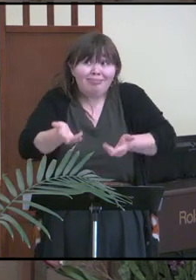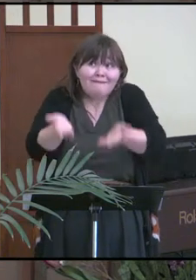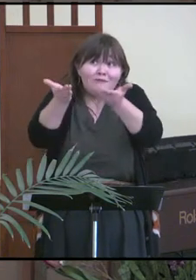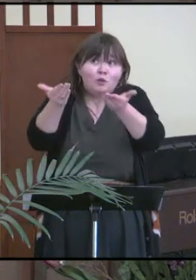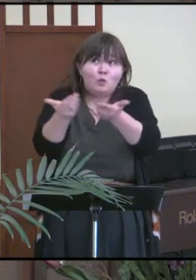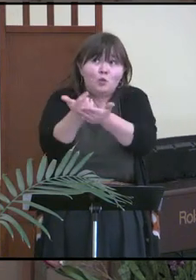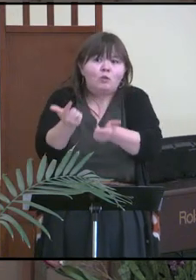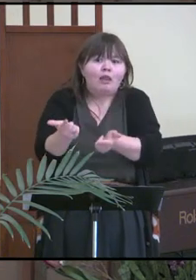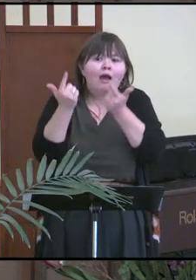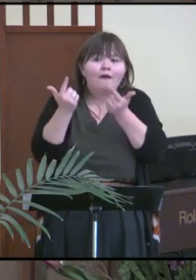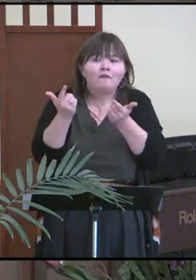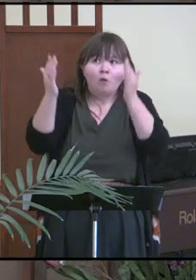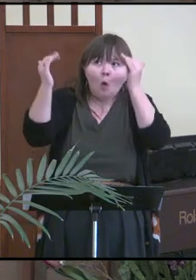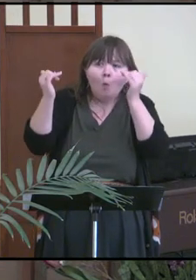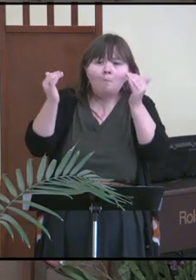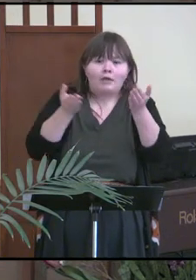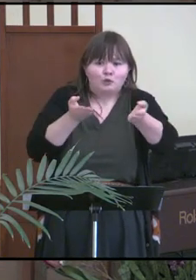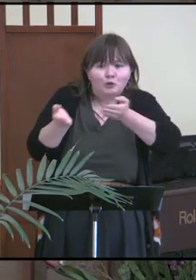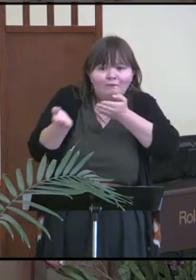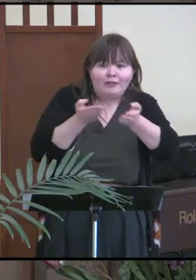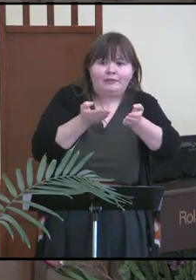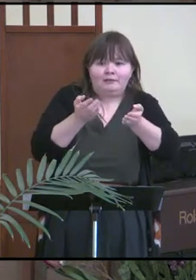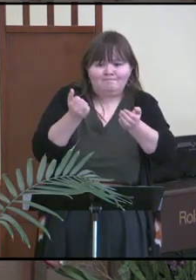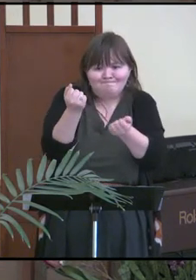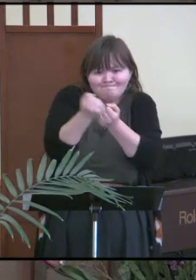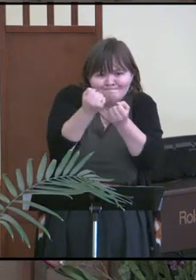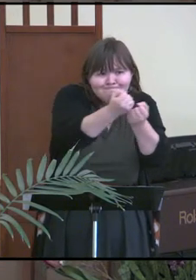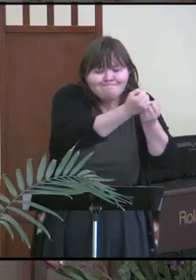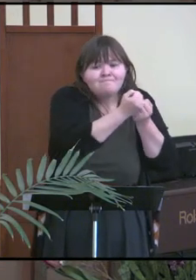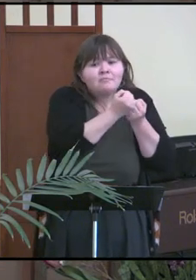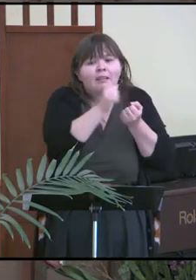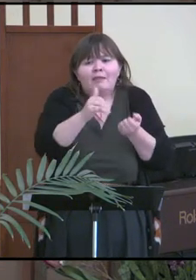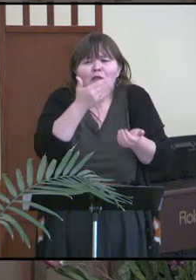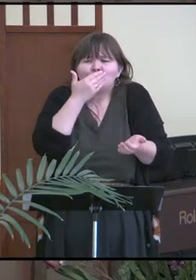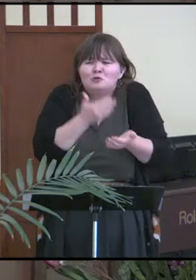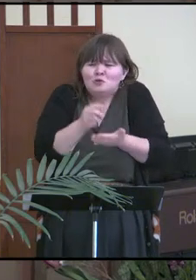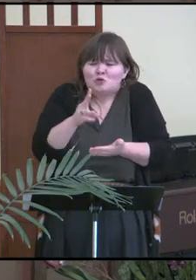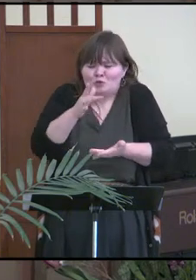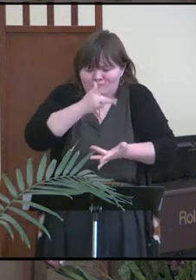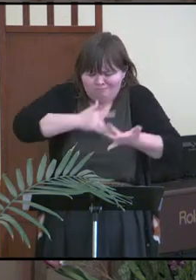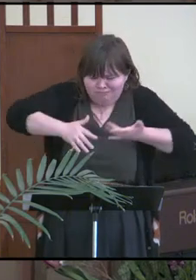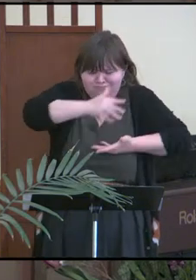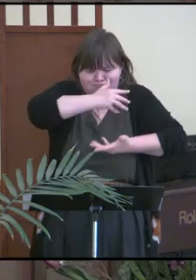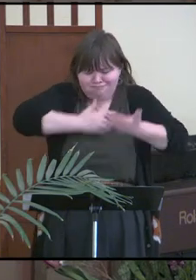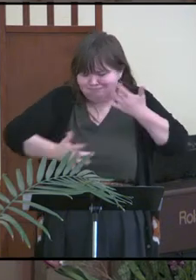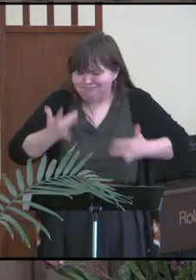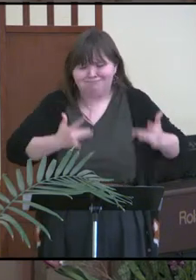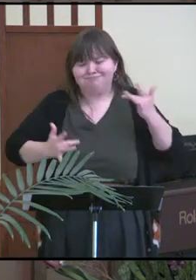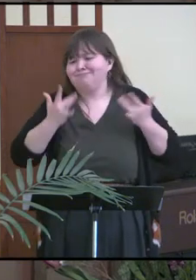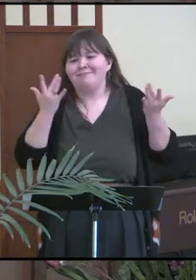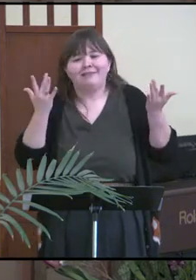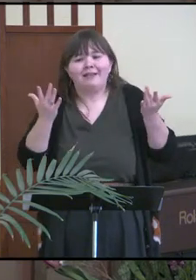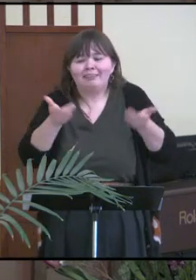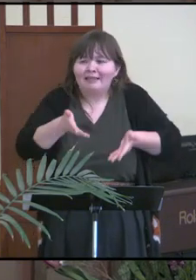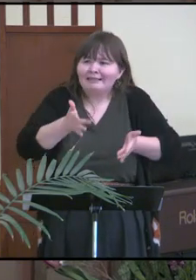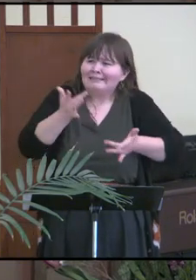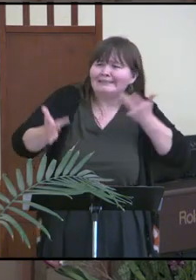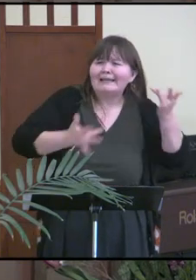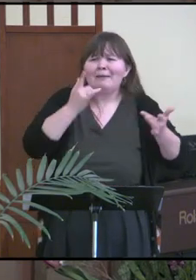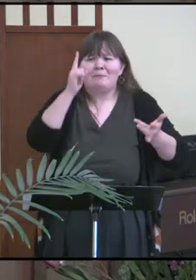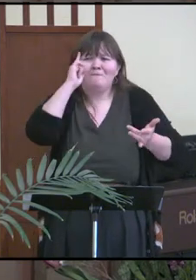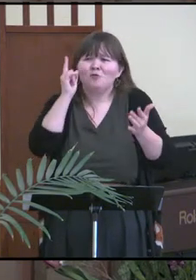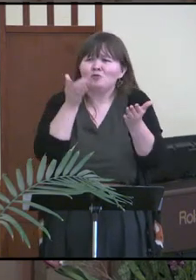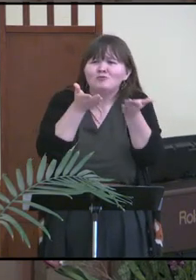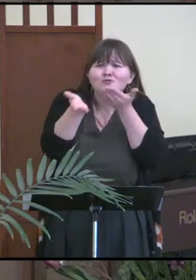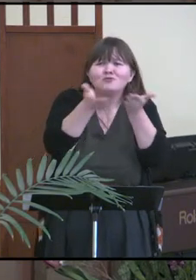service. Let the joy of this good news swirl around in our hearts. Let excitement for service and ministry burst forth